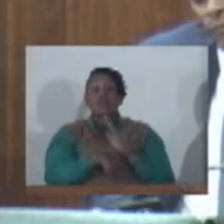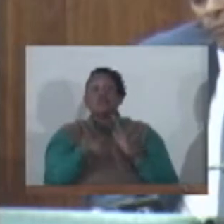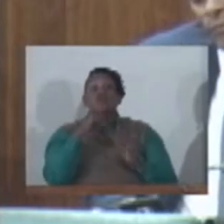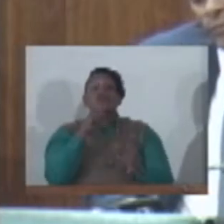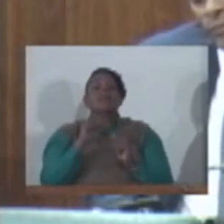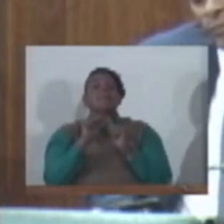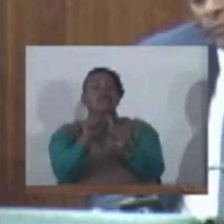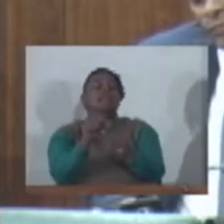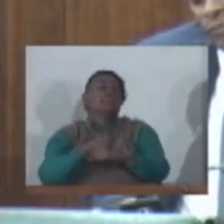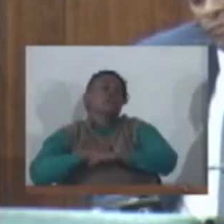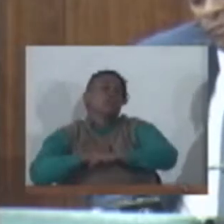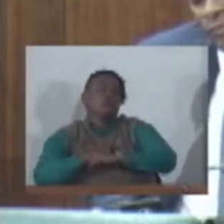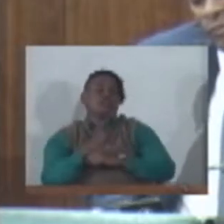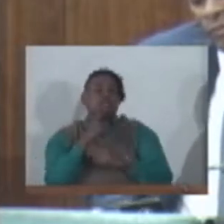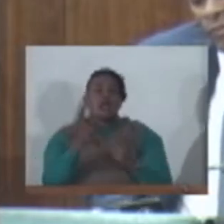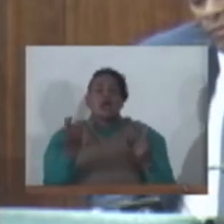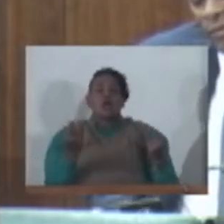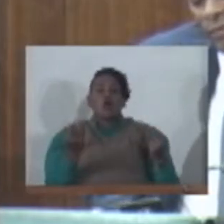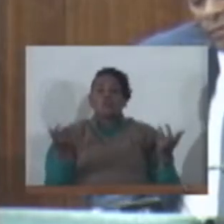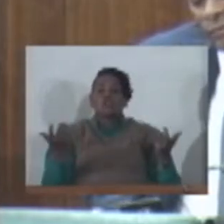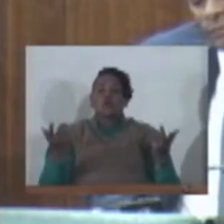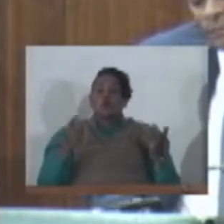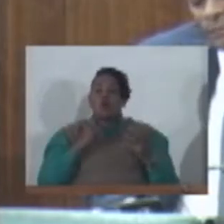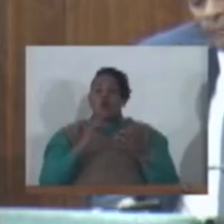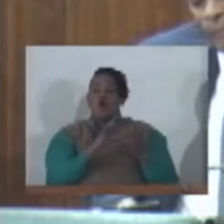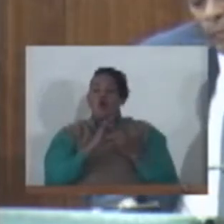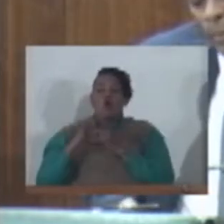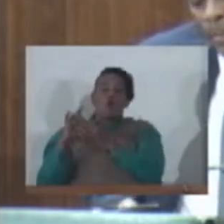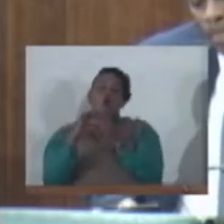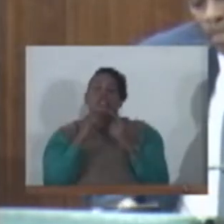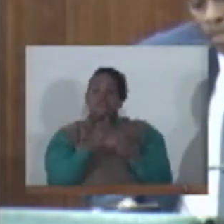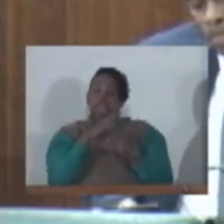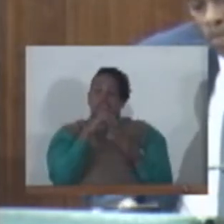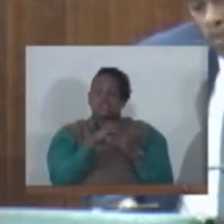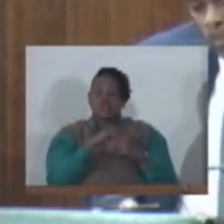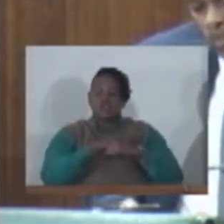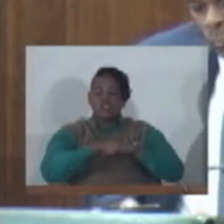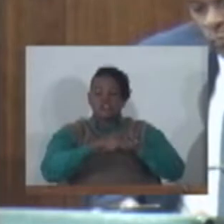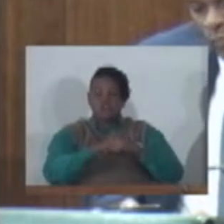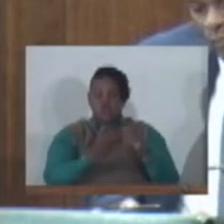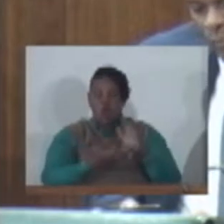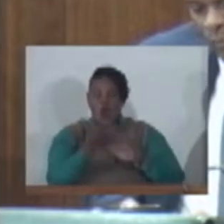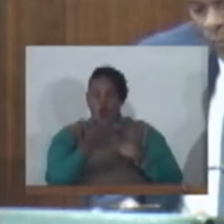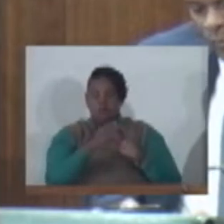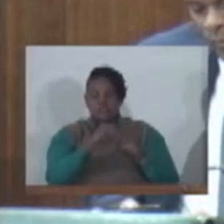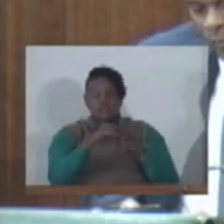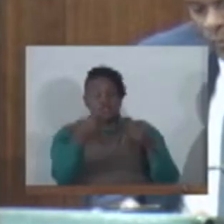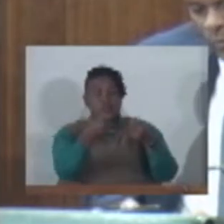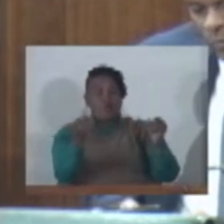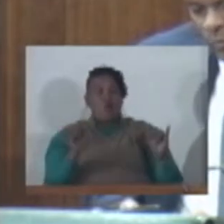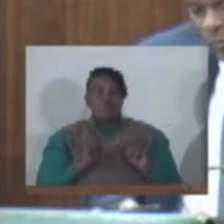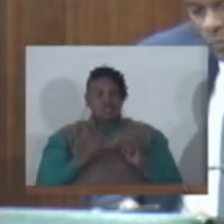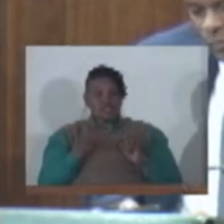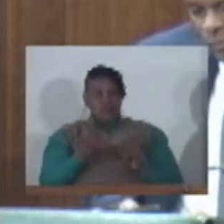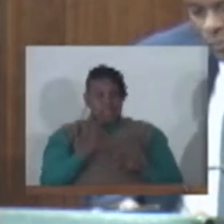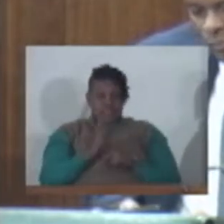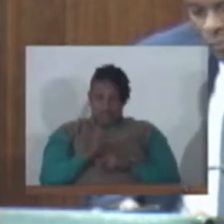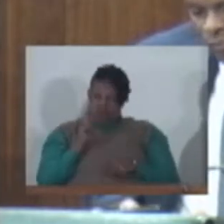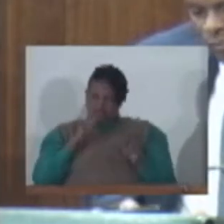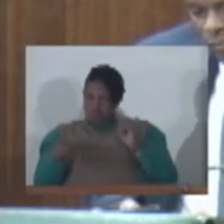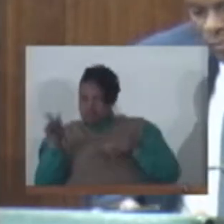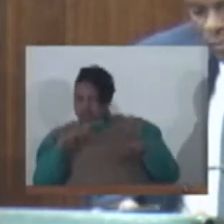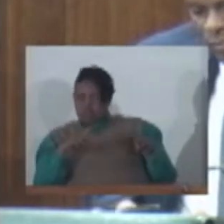maintained security and conducted coordinated internal security operations within its boundaries. Yet there have